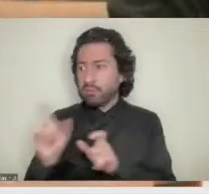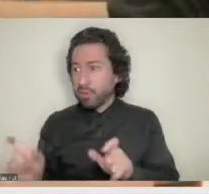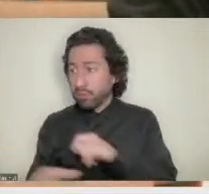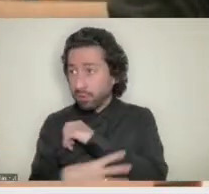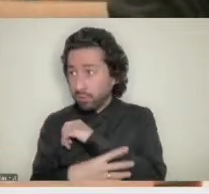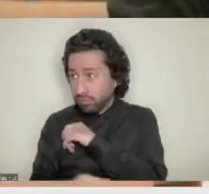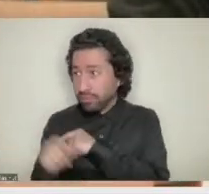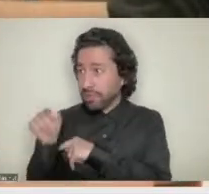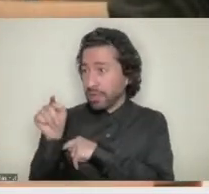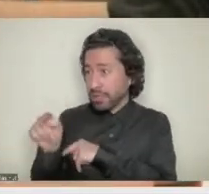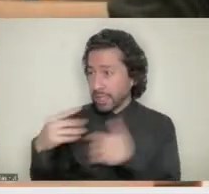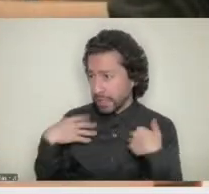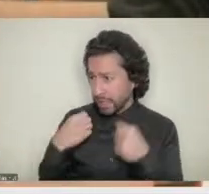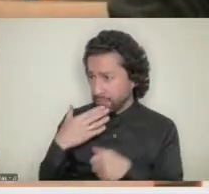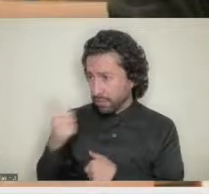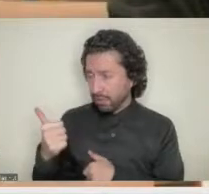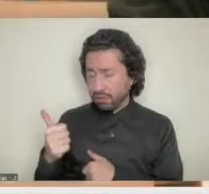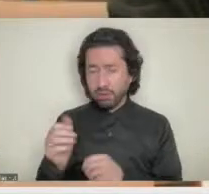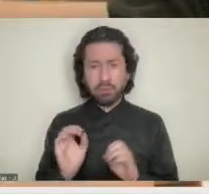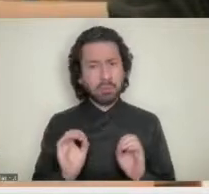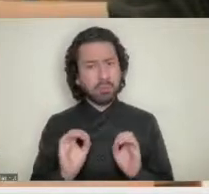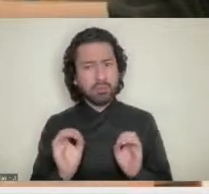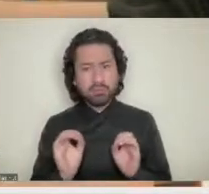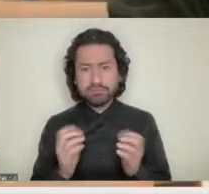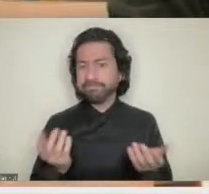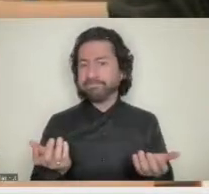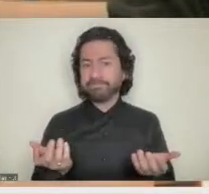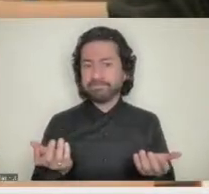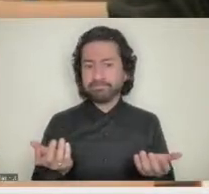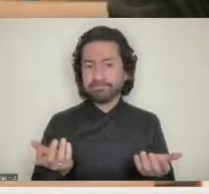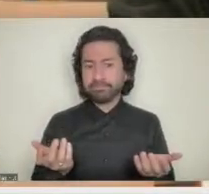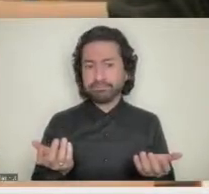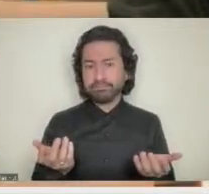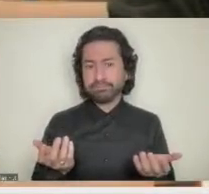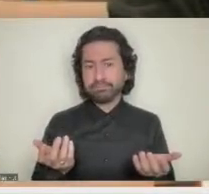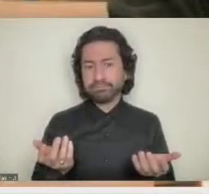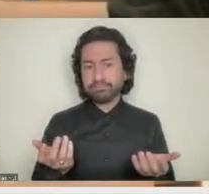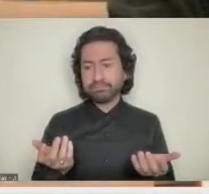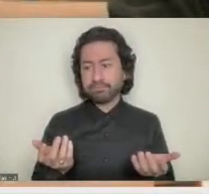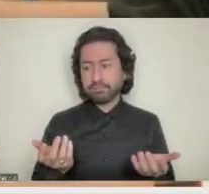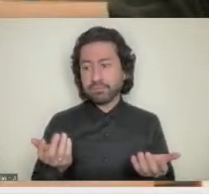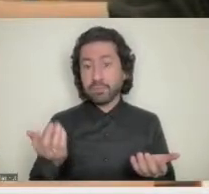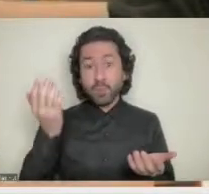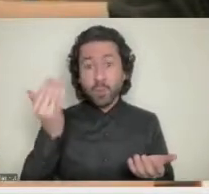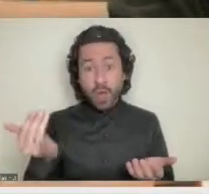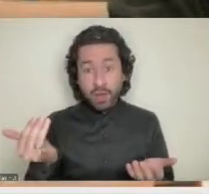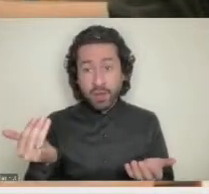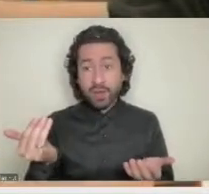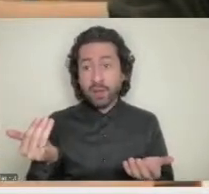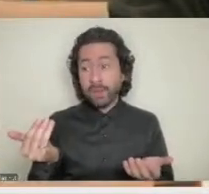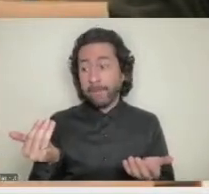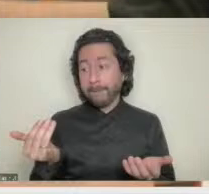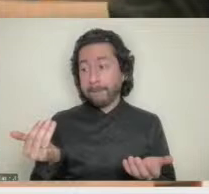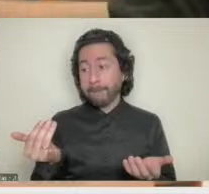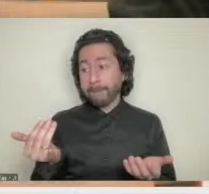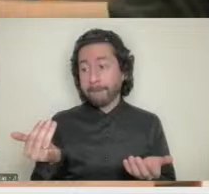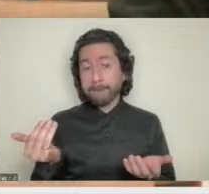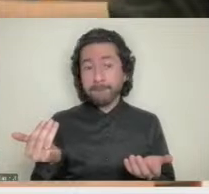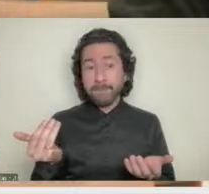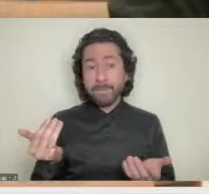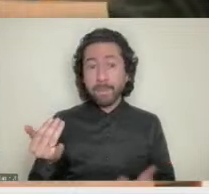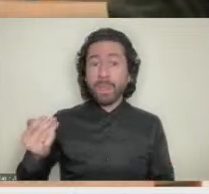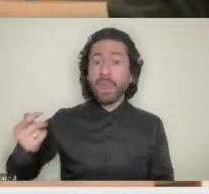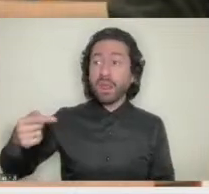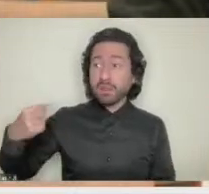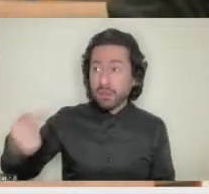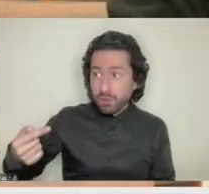guarantee a better health situation for these poor people. Because, of course, what we're seeing is that on